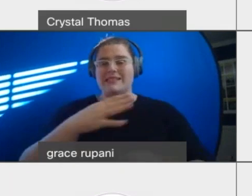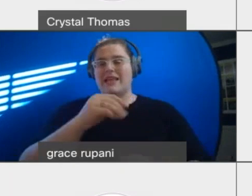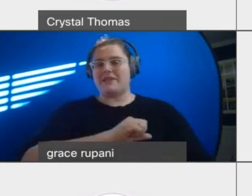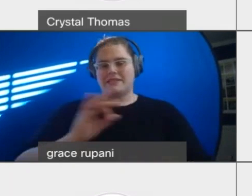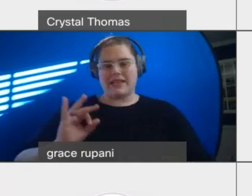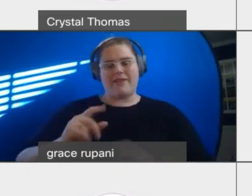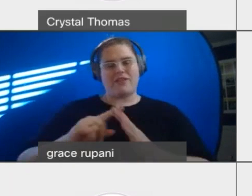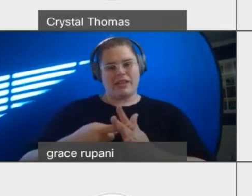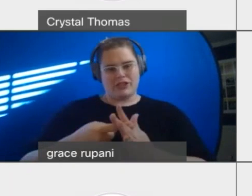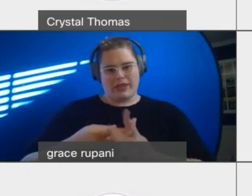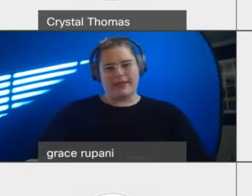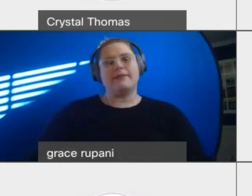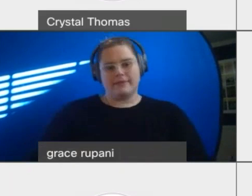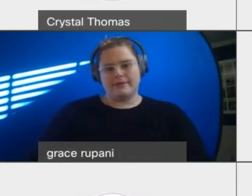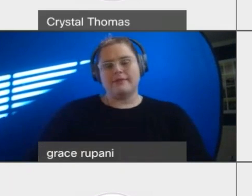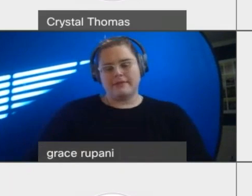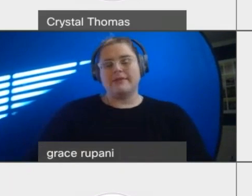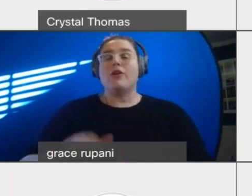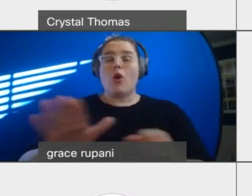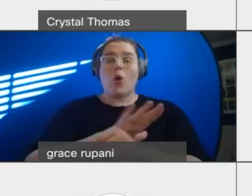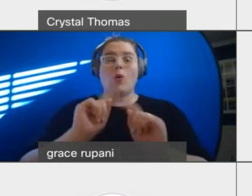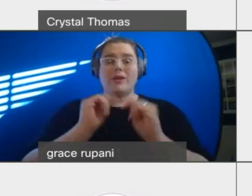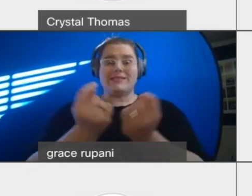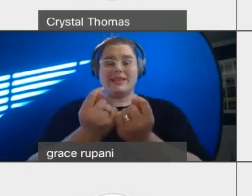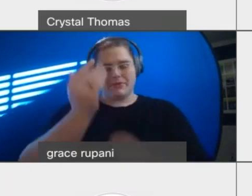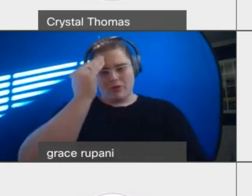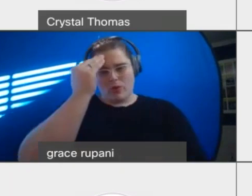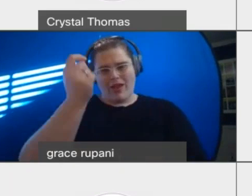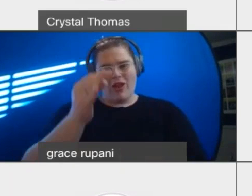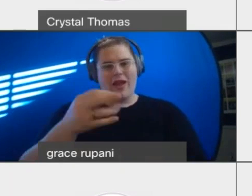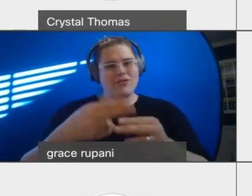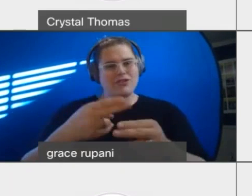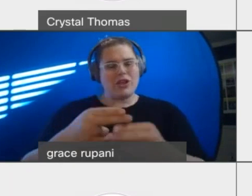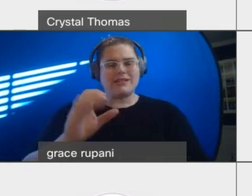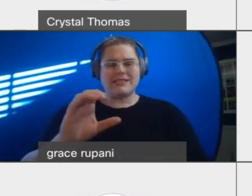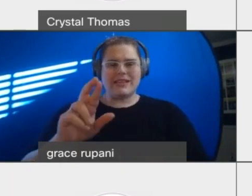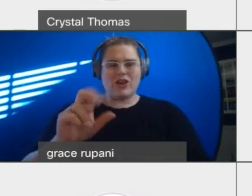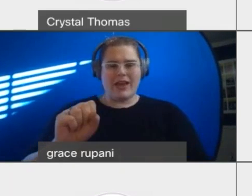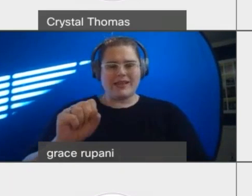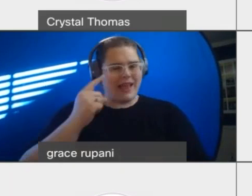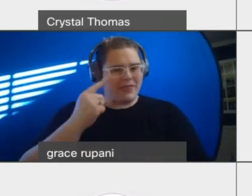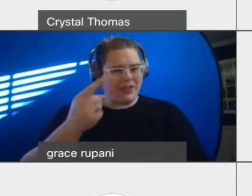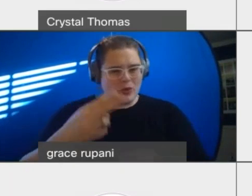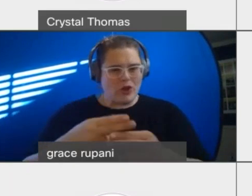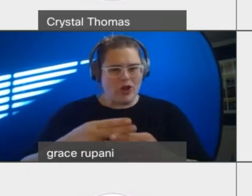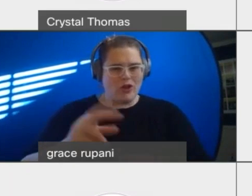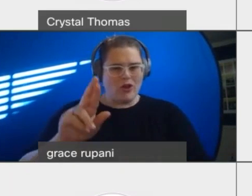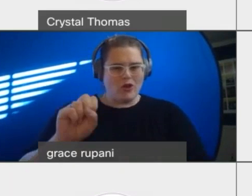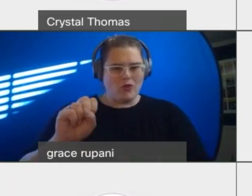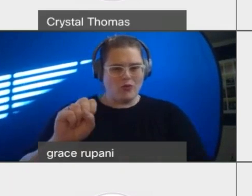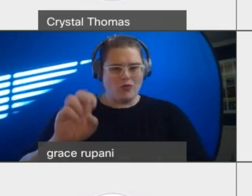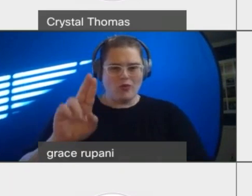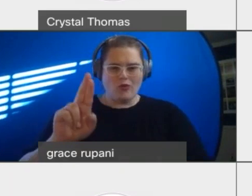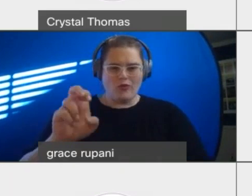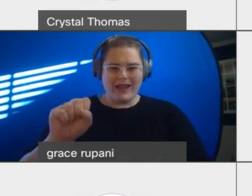team is aware of what we call our CRFs, I think you call them ResHabs, right? Right. Okay, so